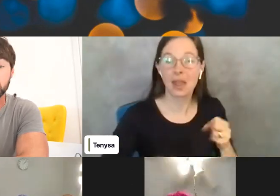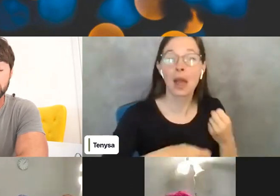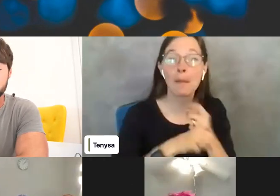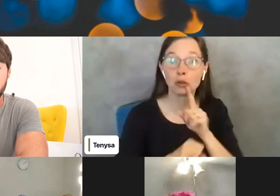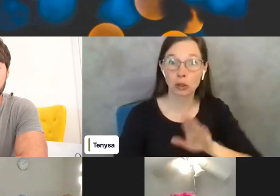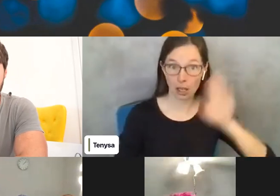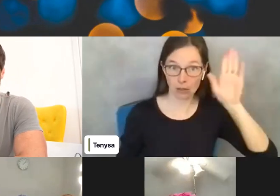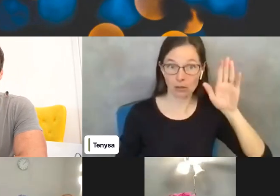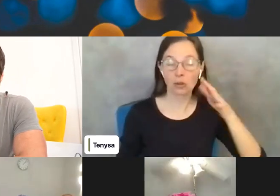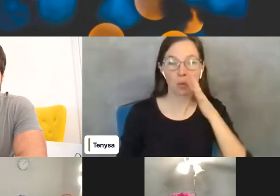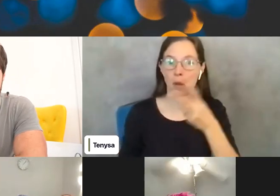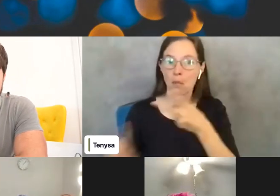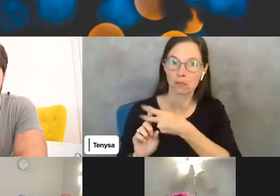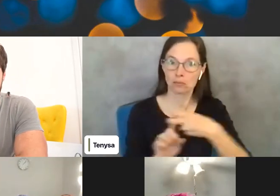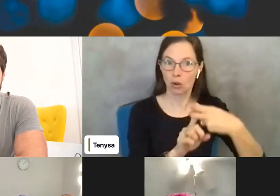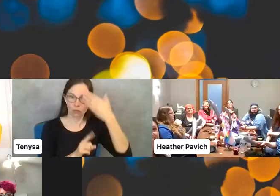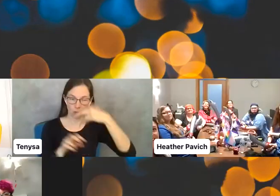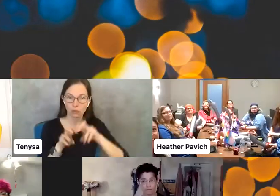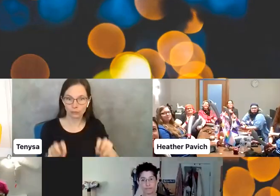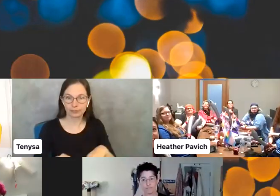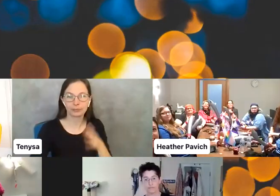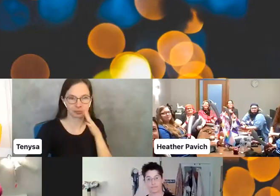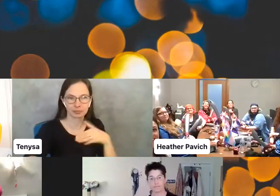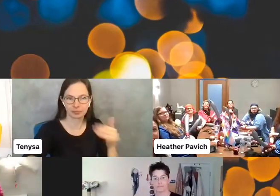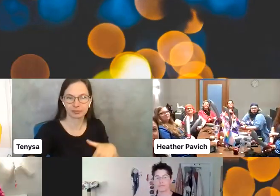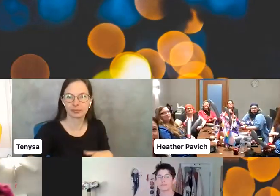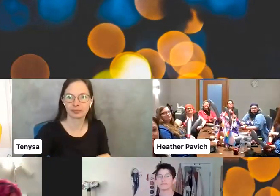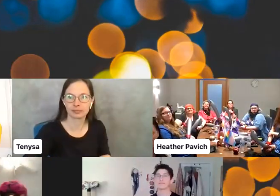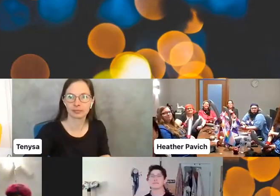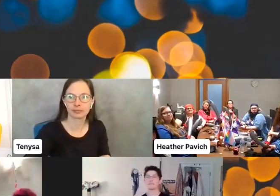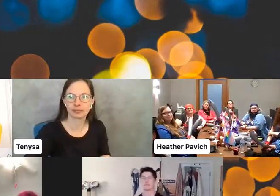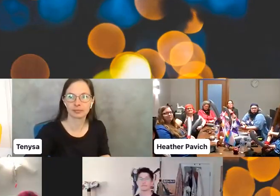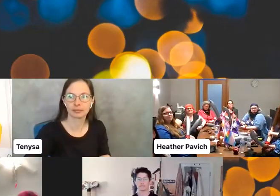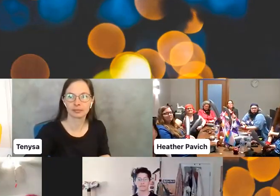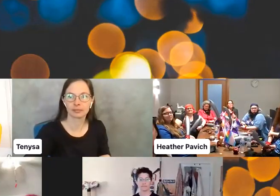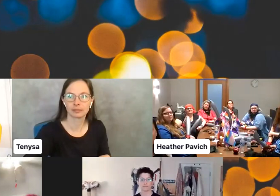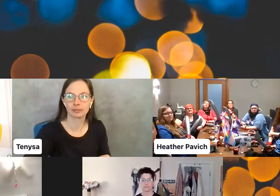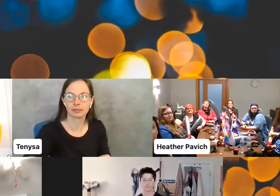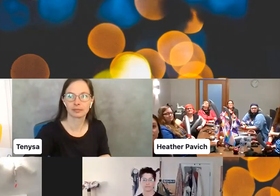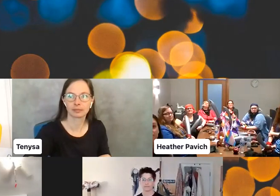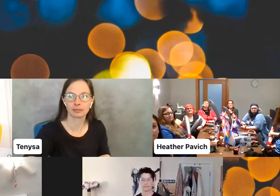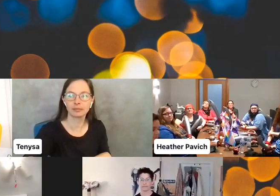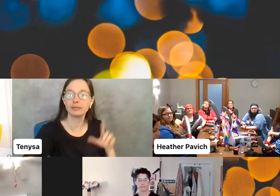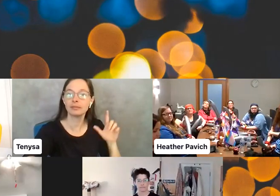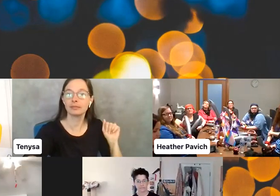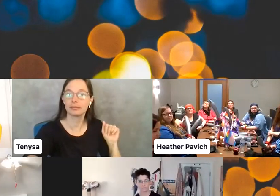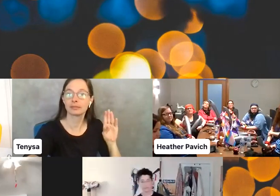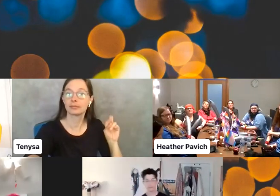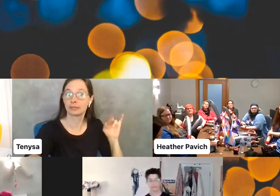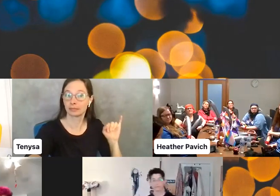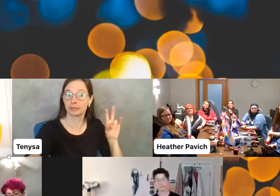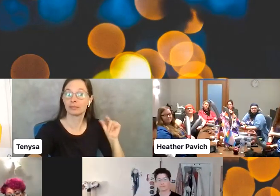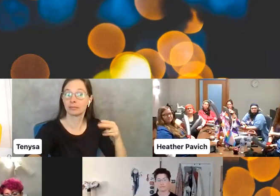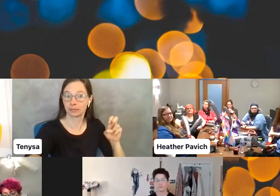We'll pull you into the front row. We'll get to that. Our charity for this event, remember, La Borivogue. They are an organization